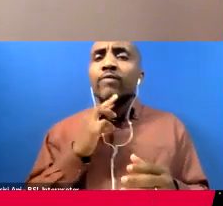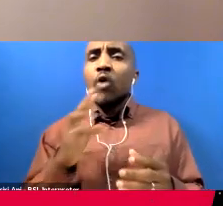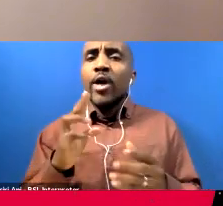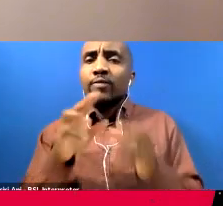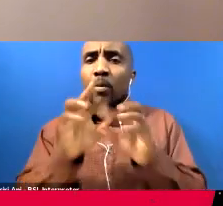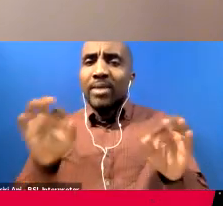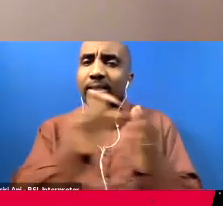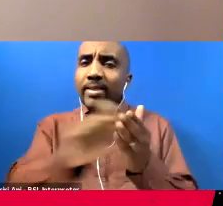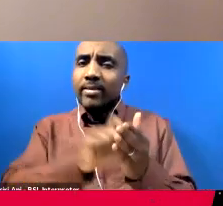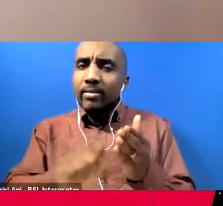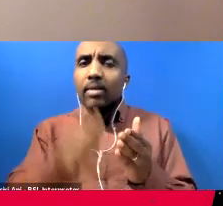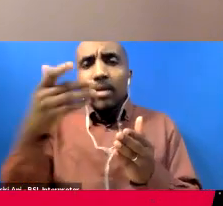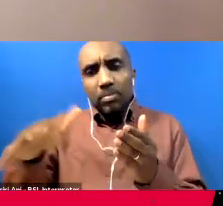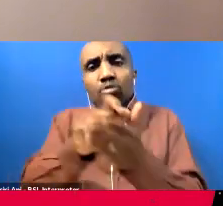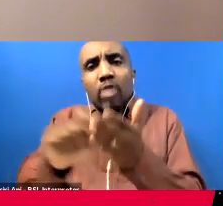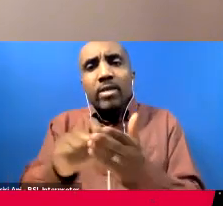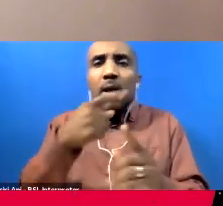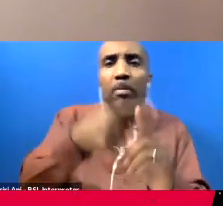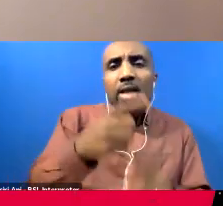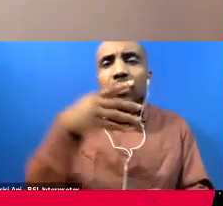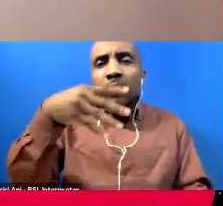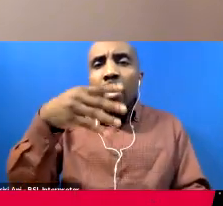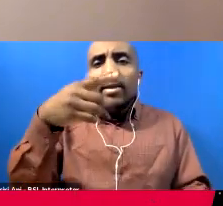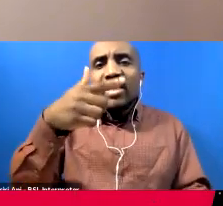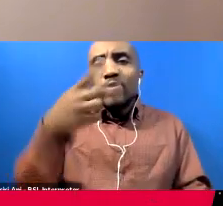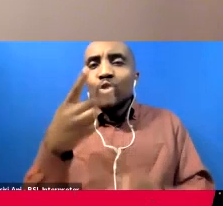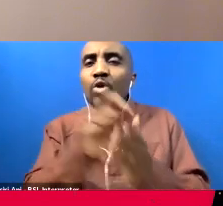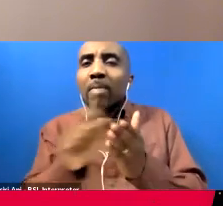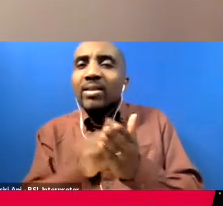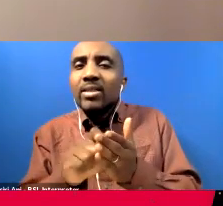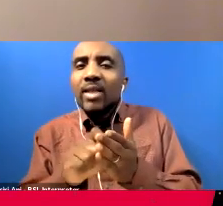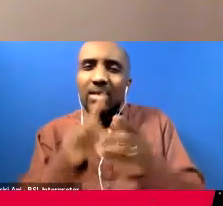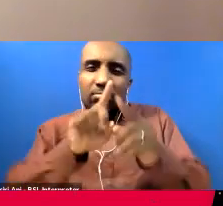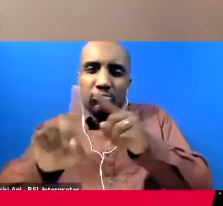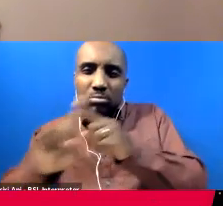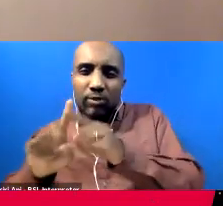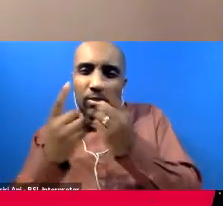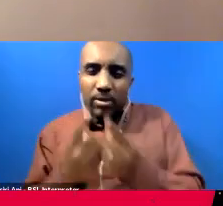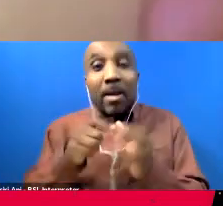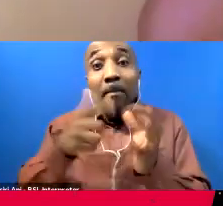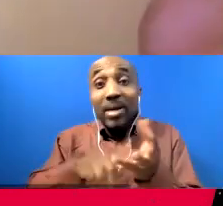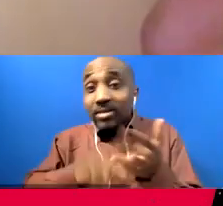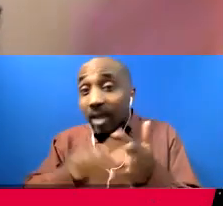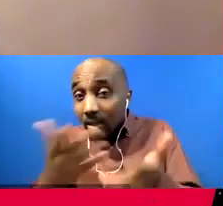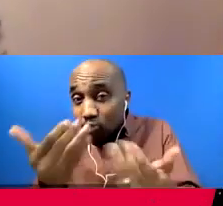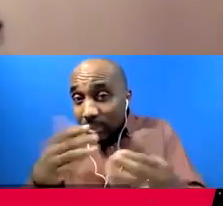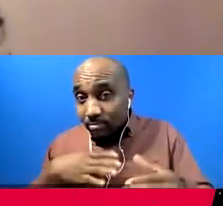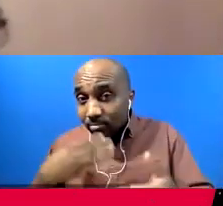for Plus972 Mag and Rights Mag. So Pascale, whenever you're ready, again, the floor is